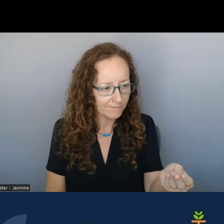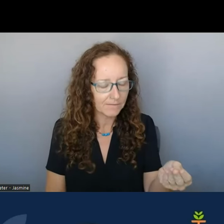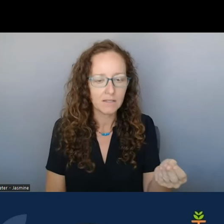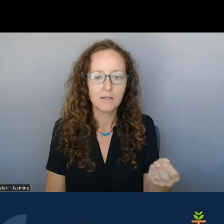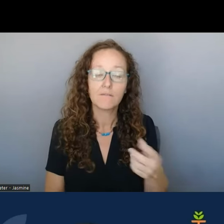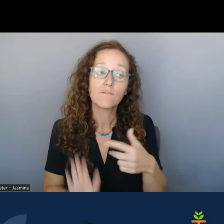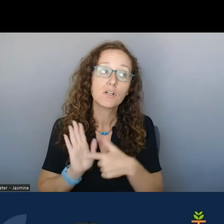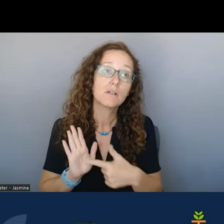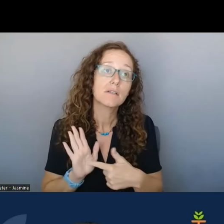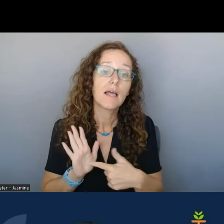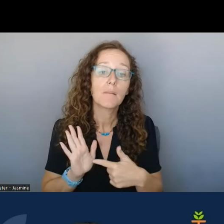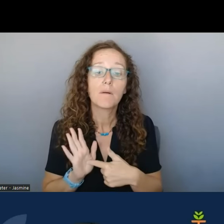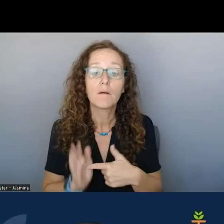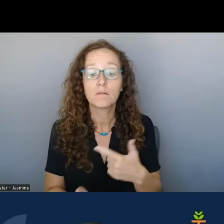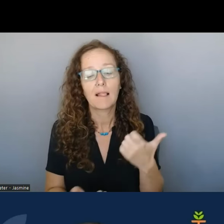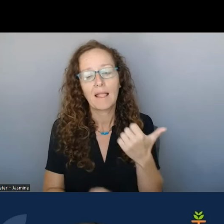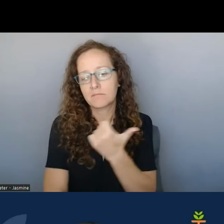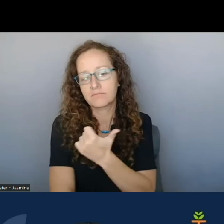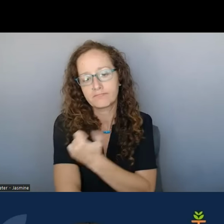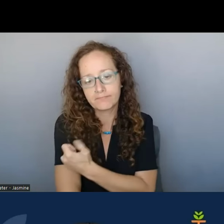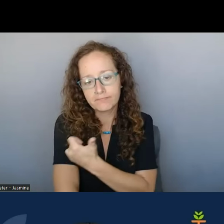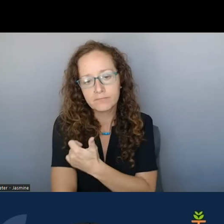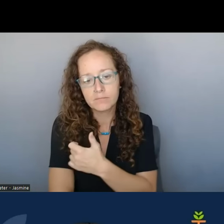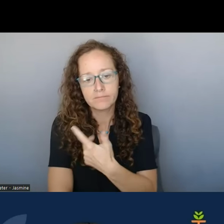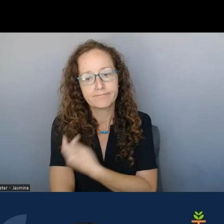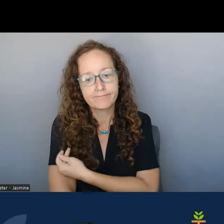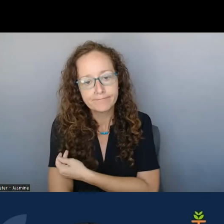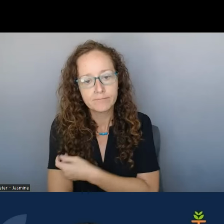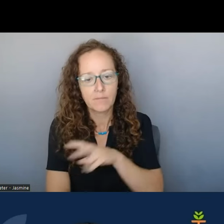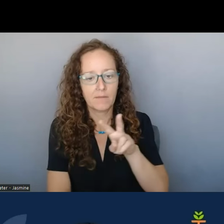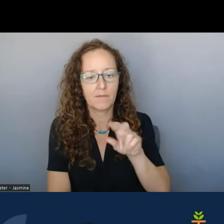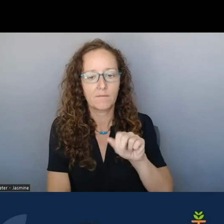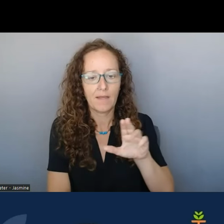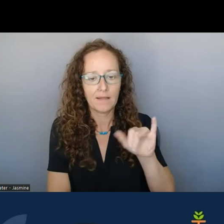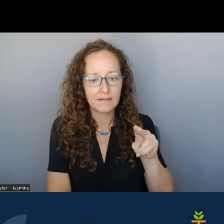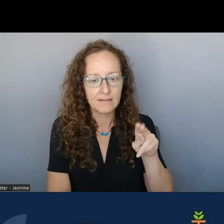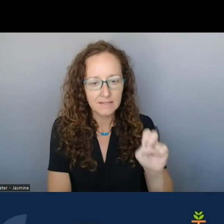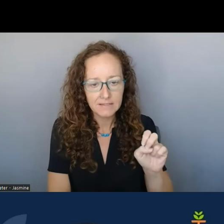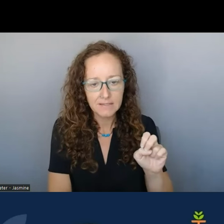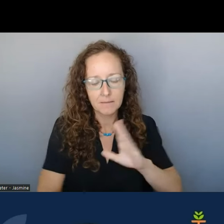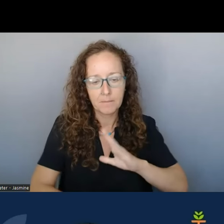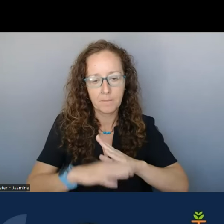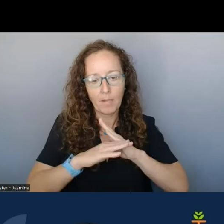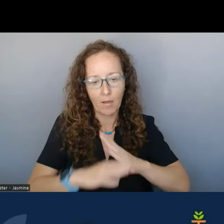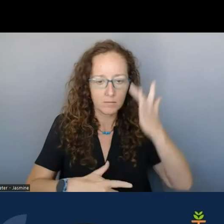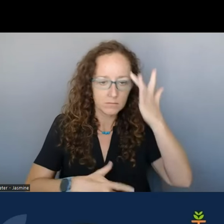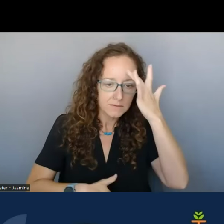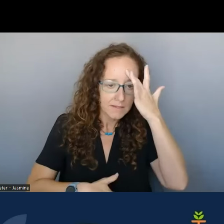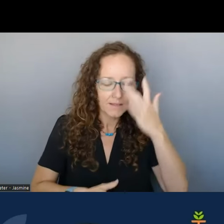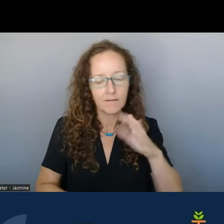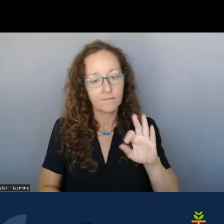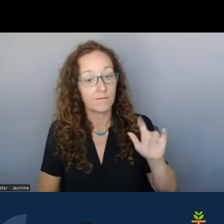covered would be, some vaccinations. Some actually are covered at 100%, like the flu shot. Any drug that